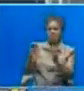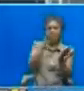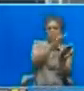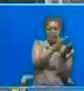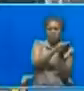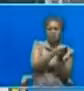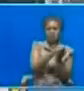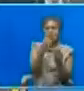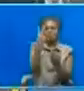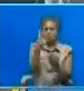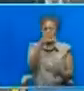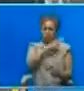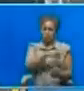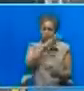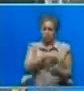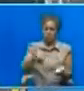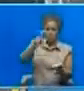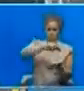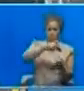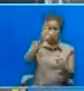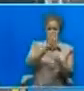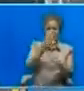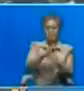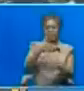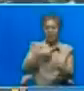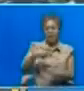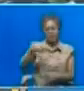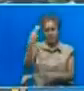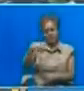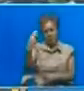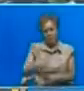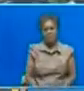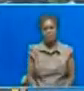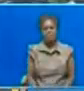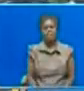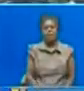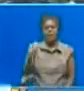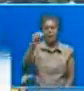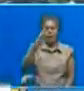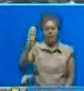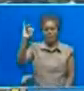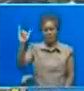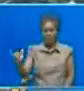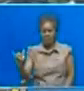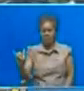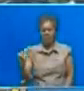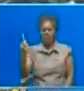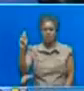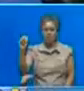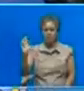report double-digit profit growth, mainly driven by high spreads. Abi Agina, KTN